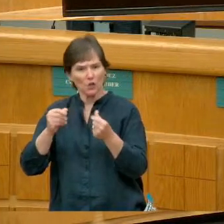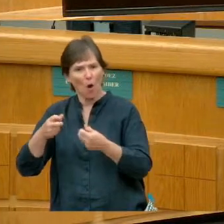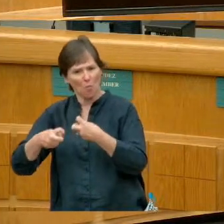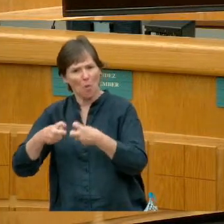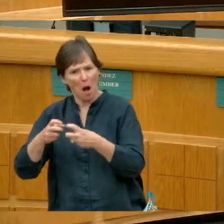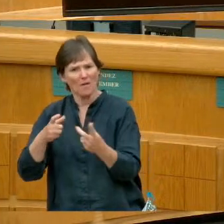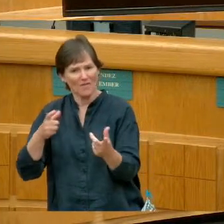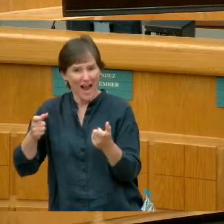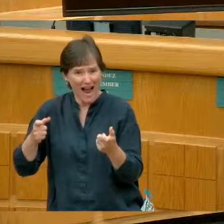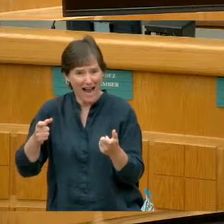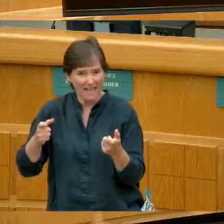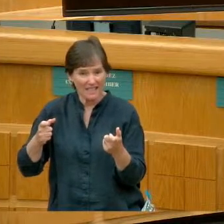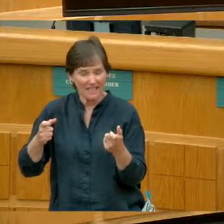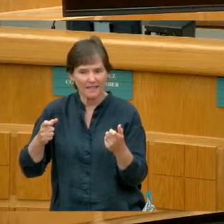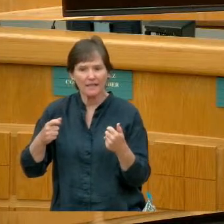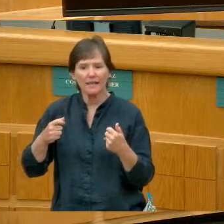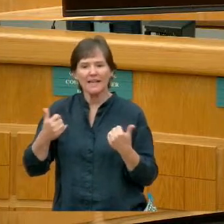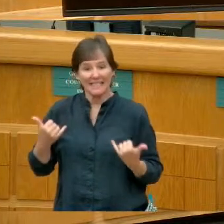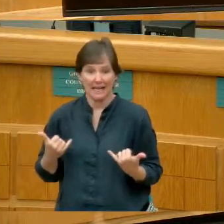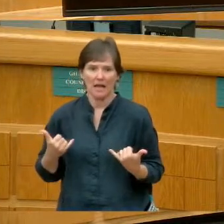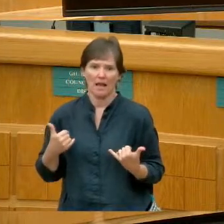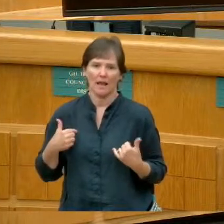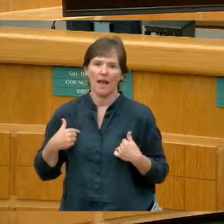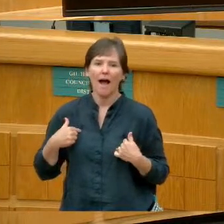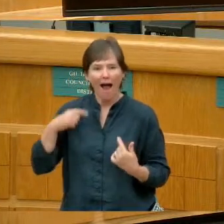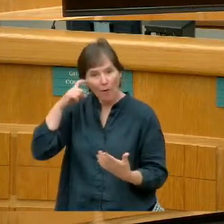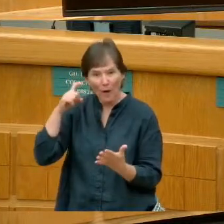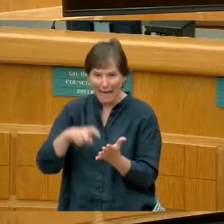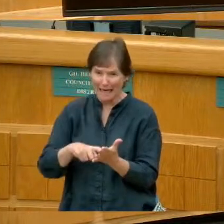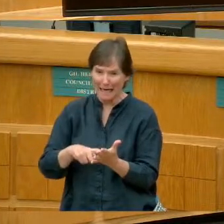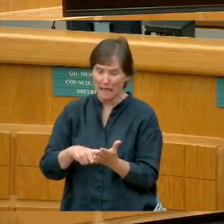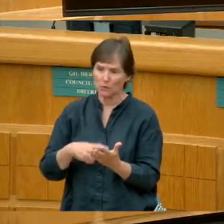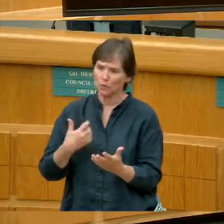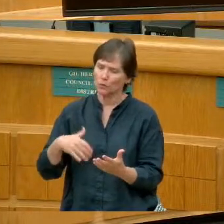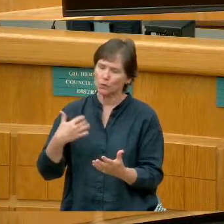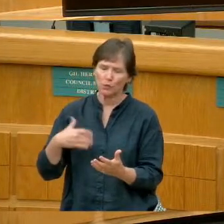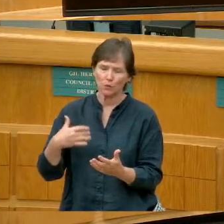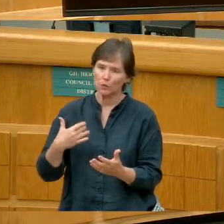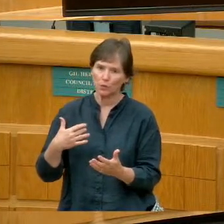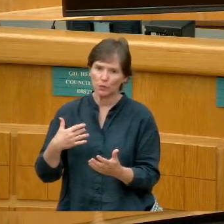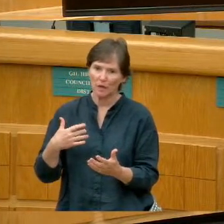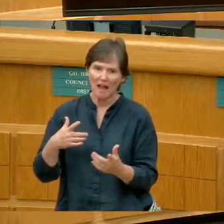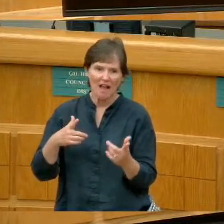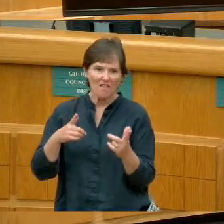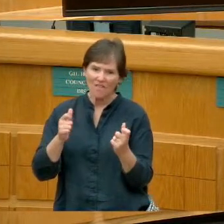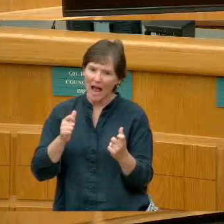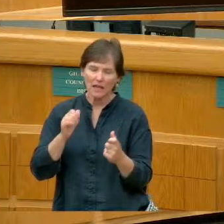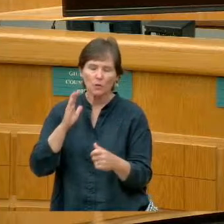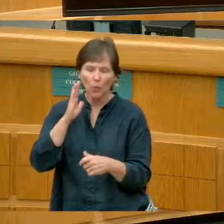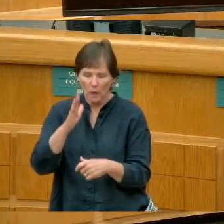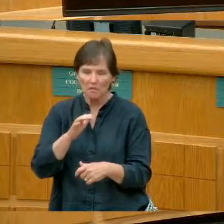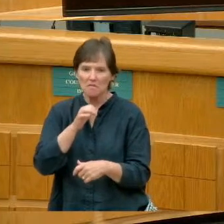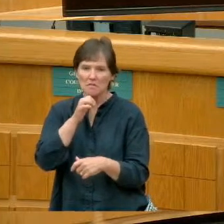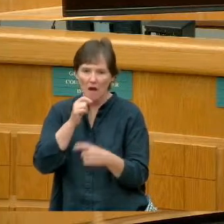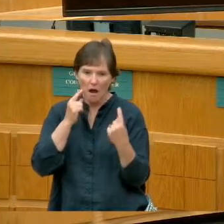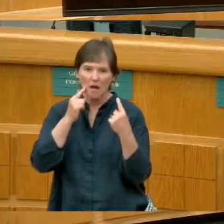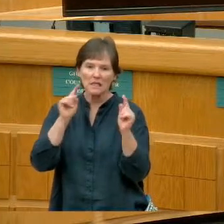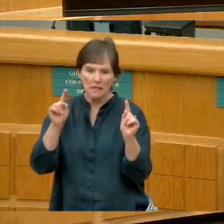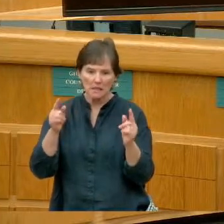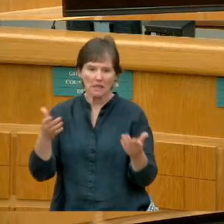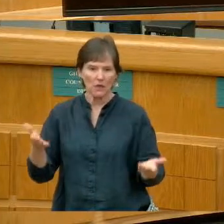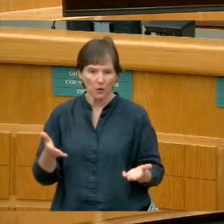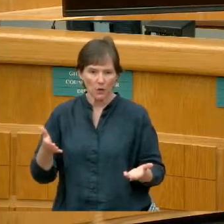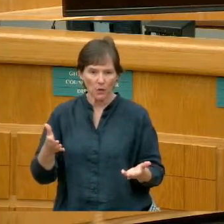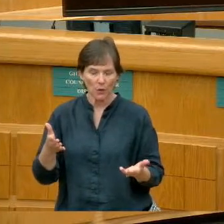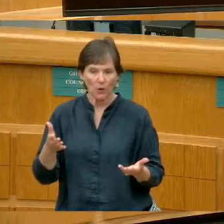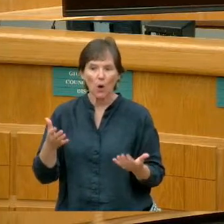And what I recognize today is that fast isn't going to work here. This is a marathon,